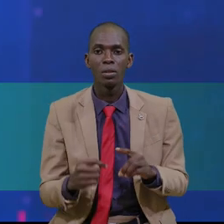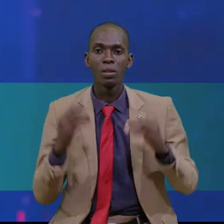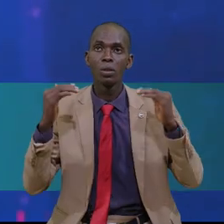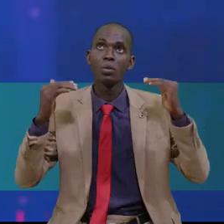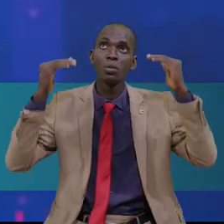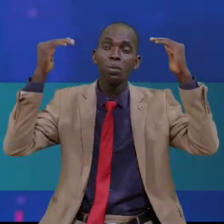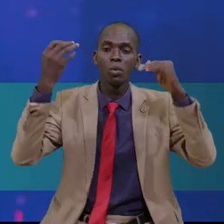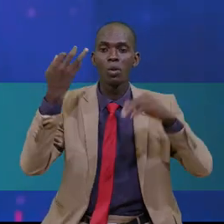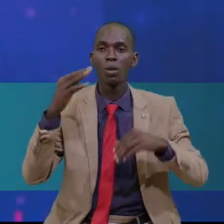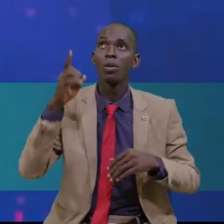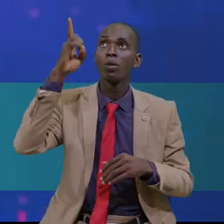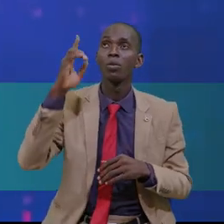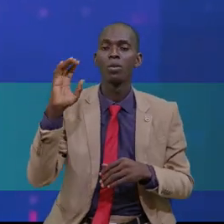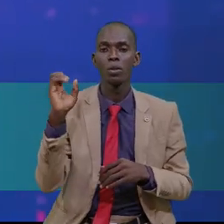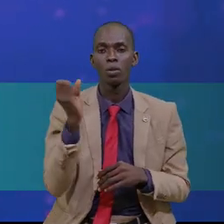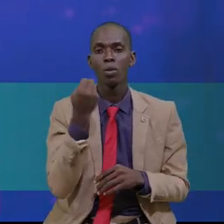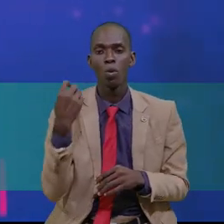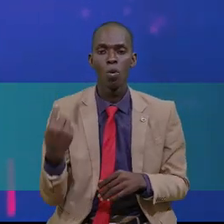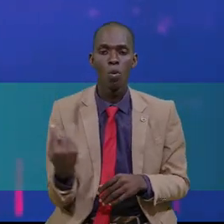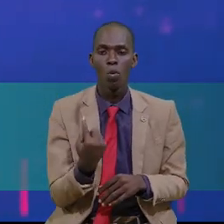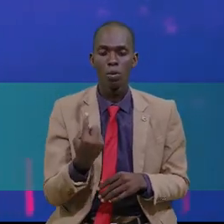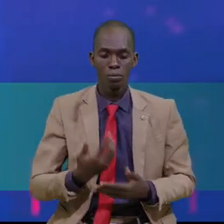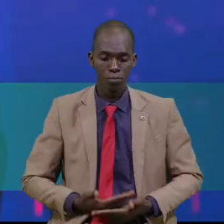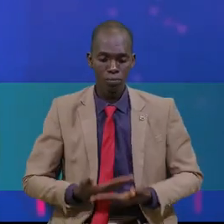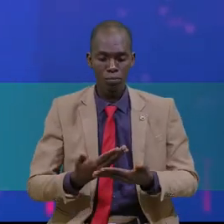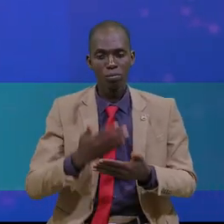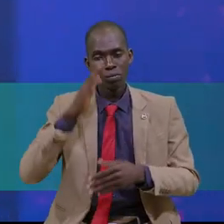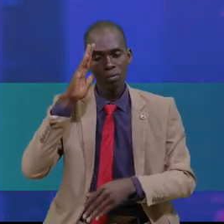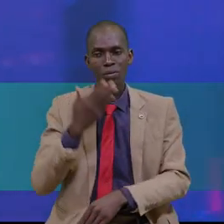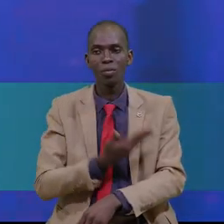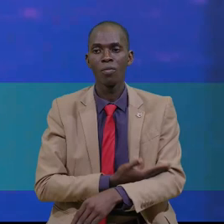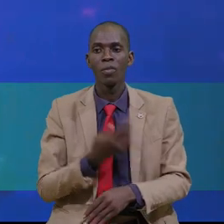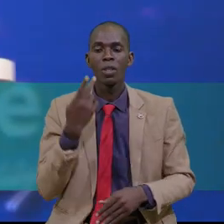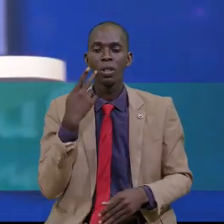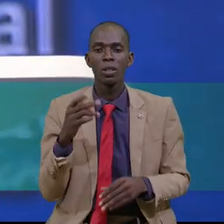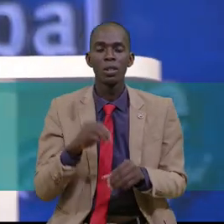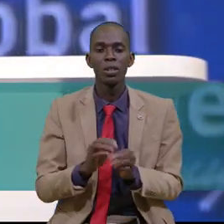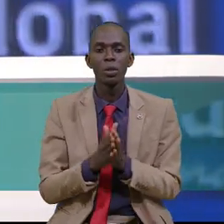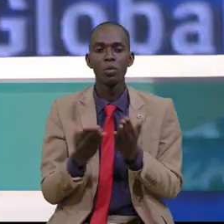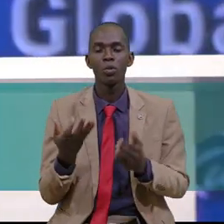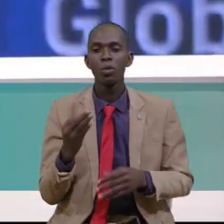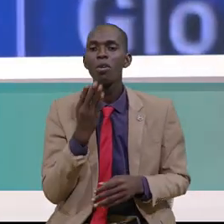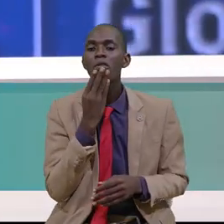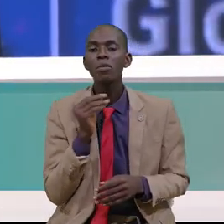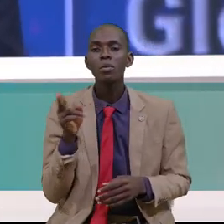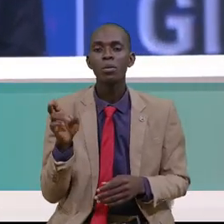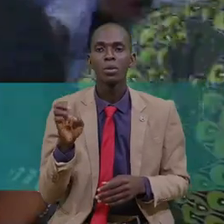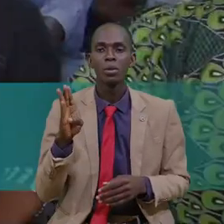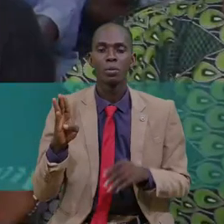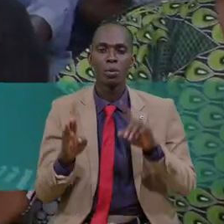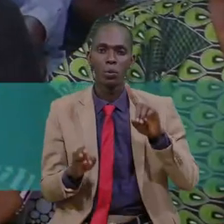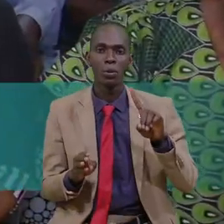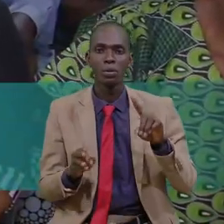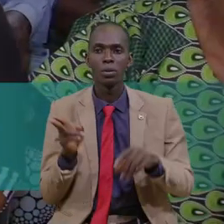of God's only begotten Son. We're looking at Hebrews chapter 1,